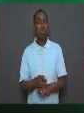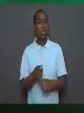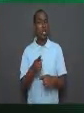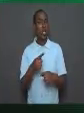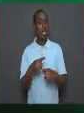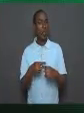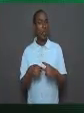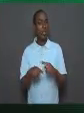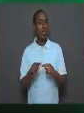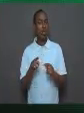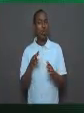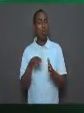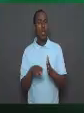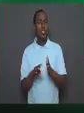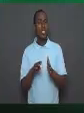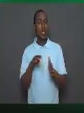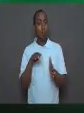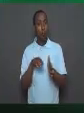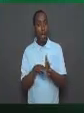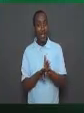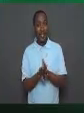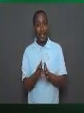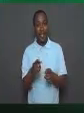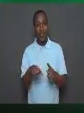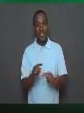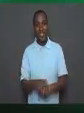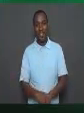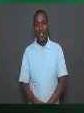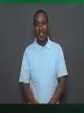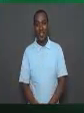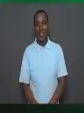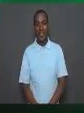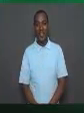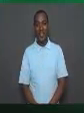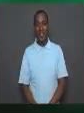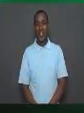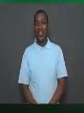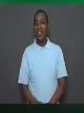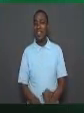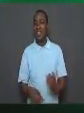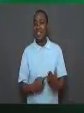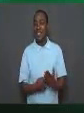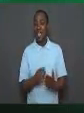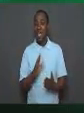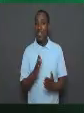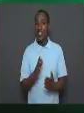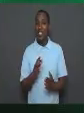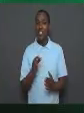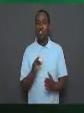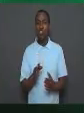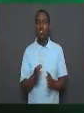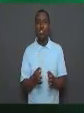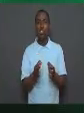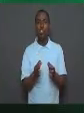the Bacillus bacteria. The symptoms of this type of dysentery are